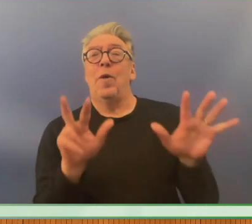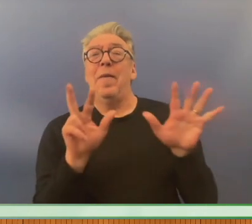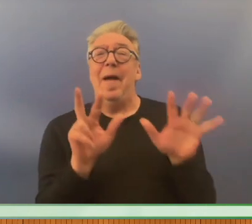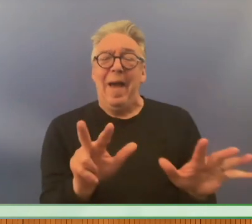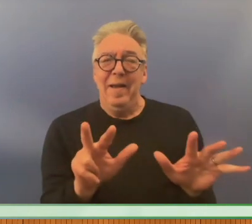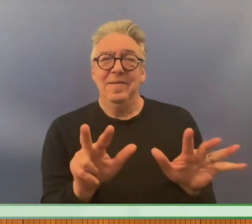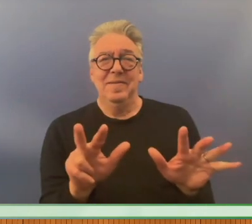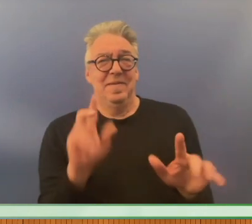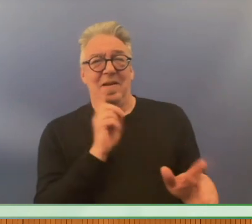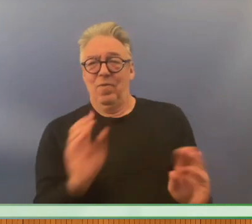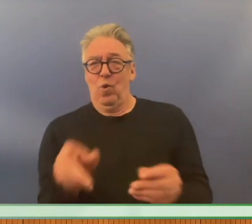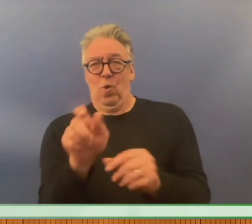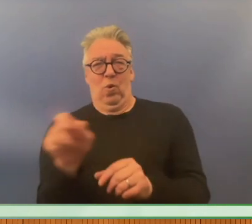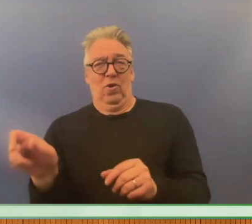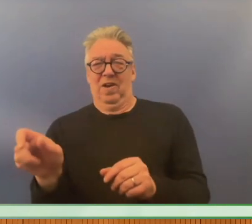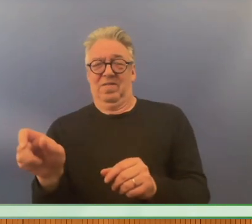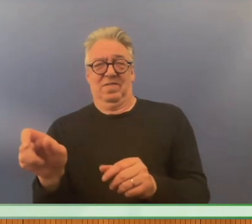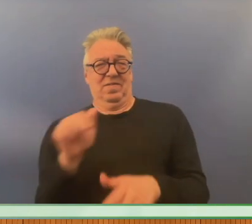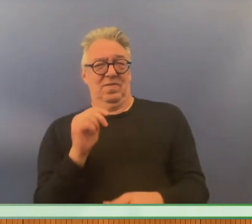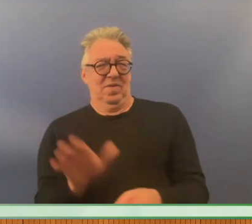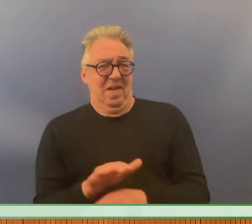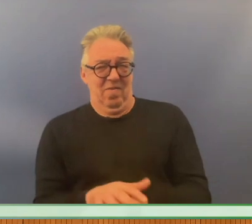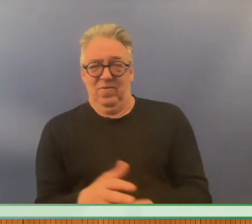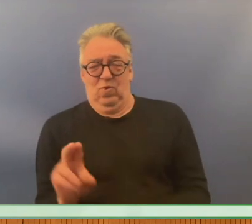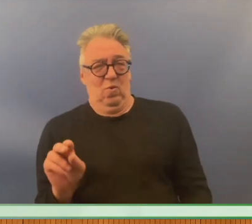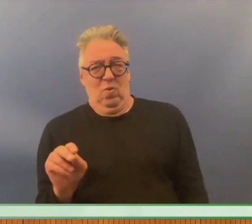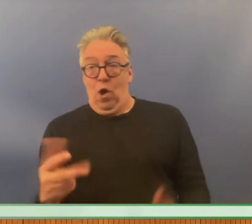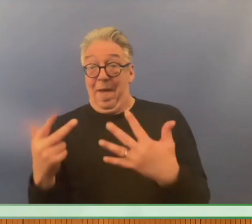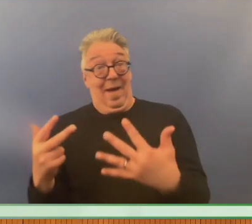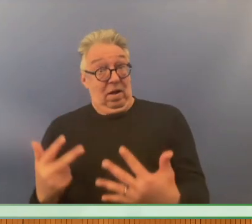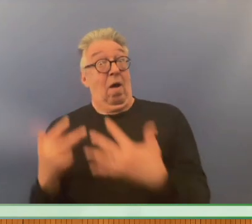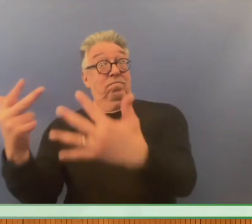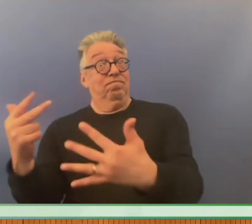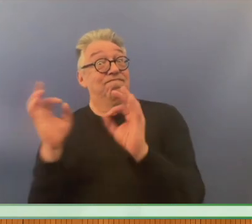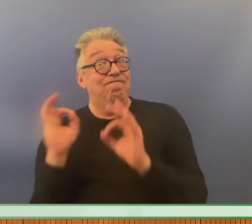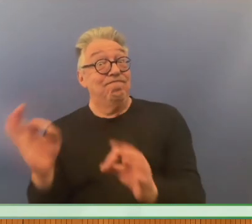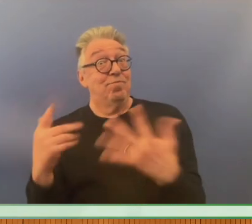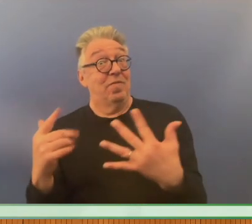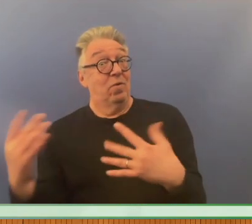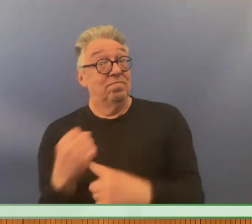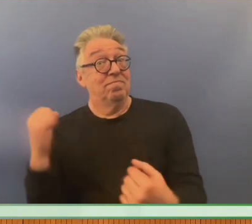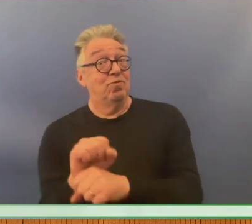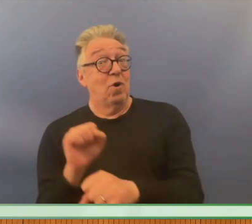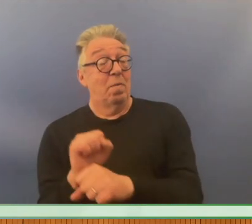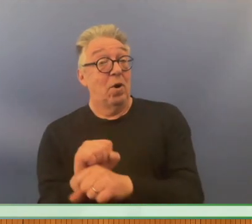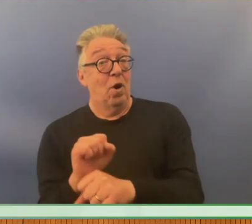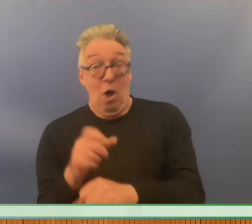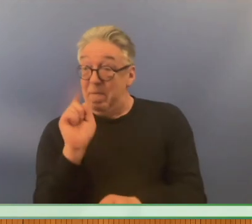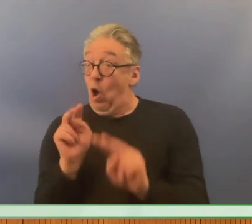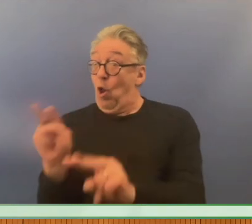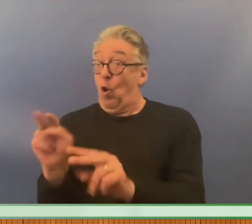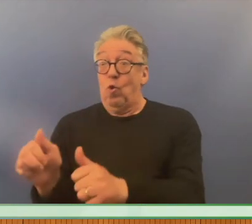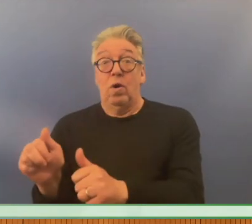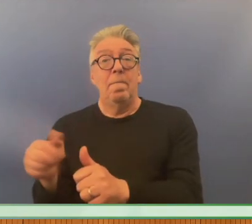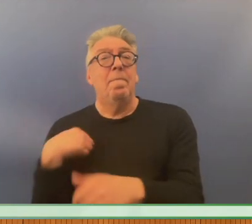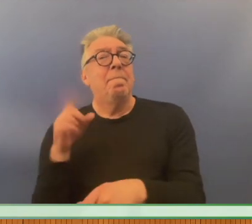we're going to make sure that the success of this cohort is right. We're going to make sure that we look at other disabilities,